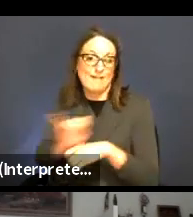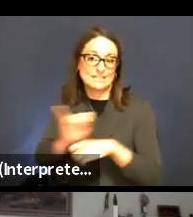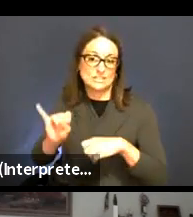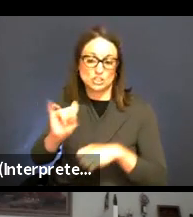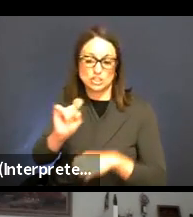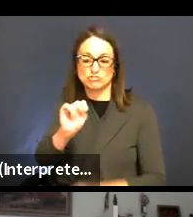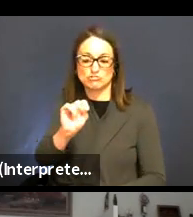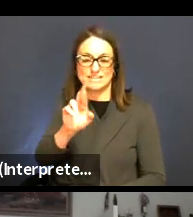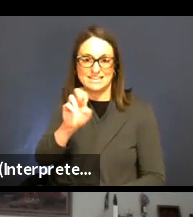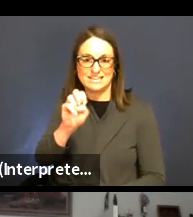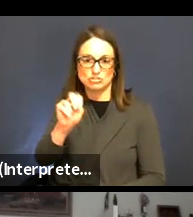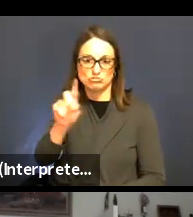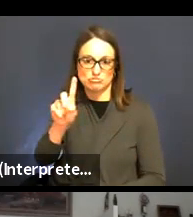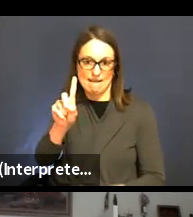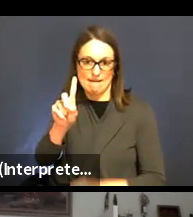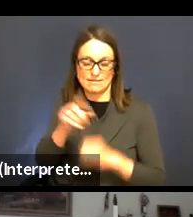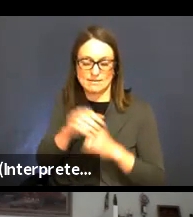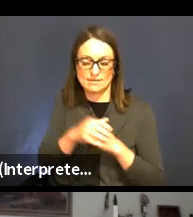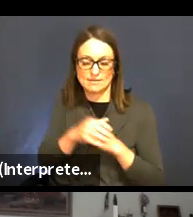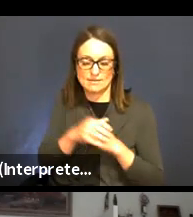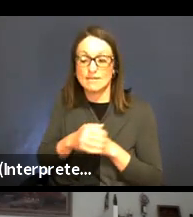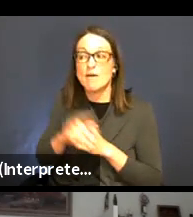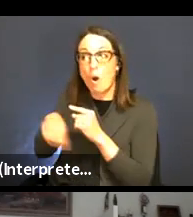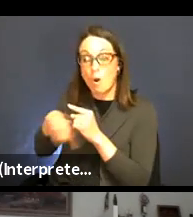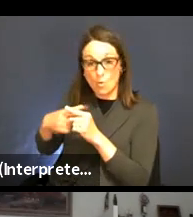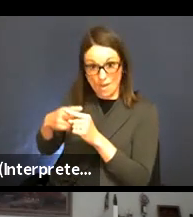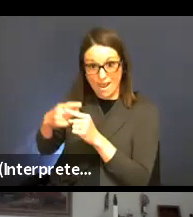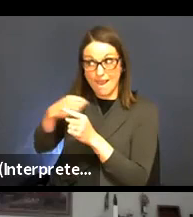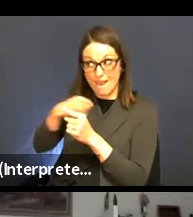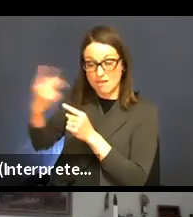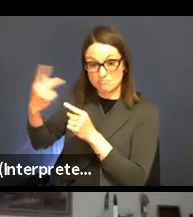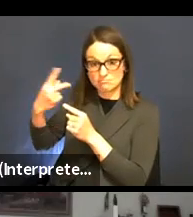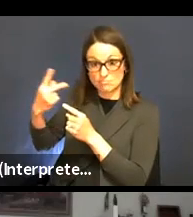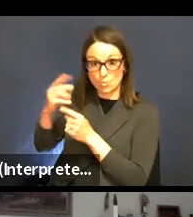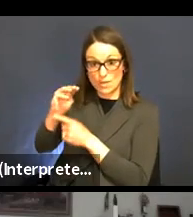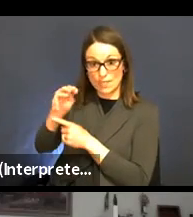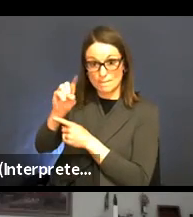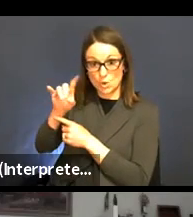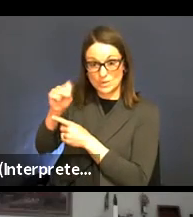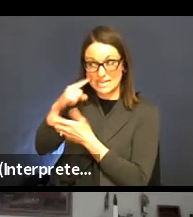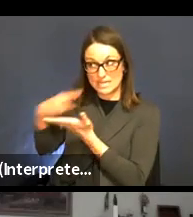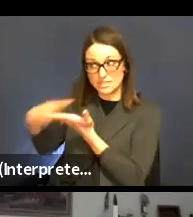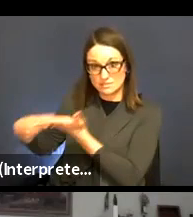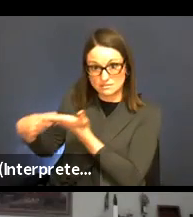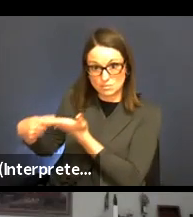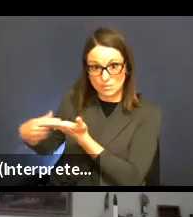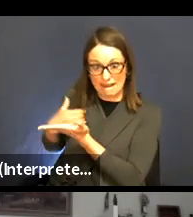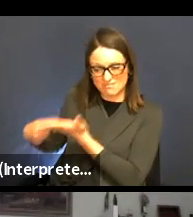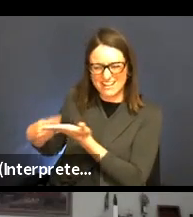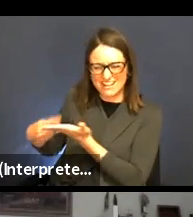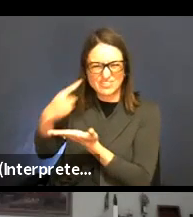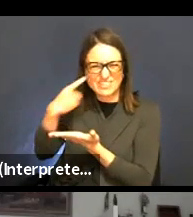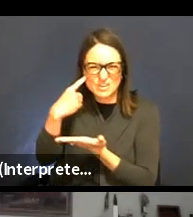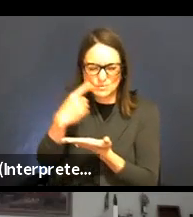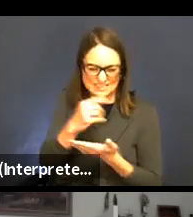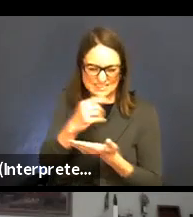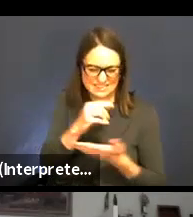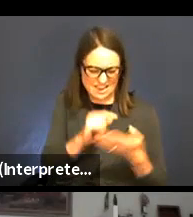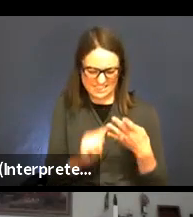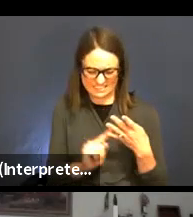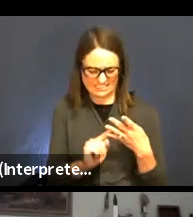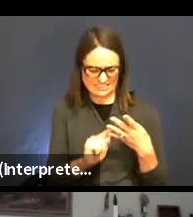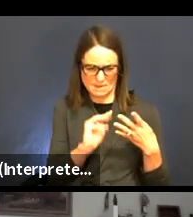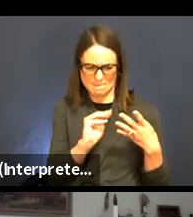When we spoke with Moody's, and I'm trying to think now, I guess it was late March or early April,